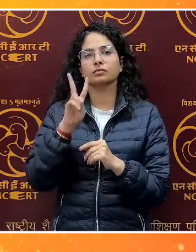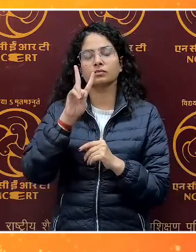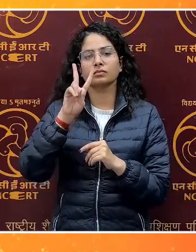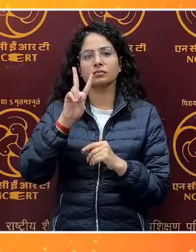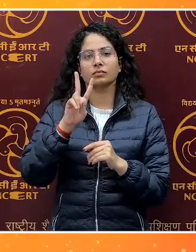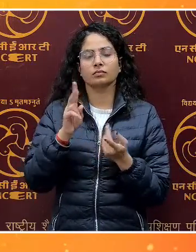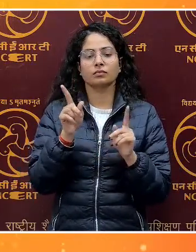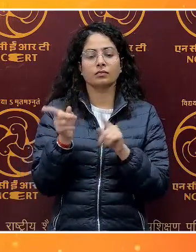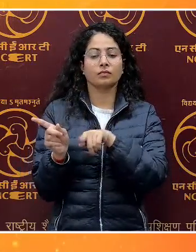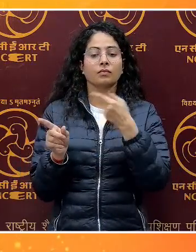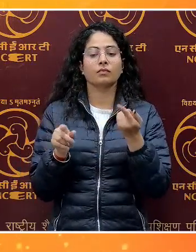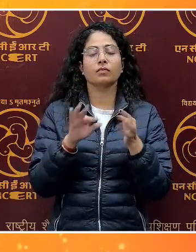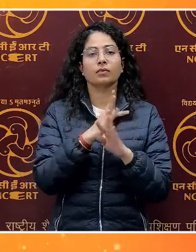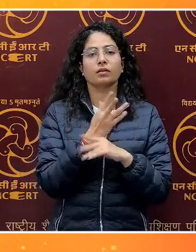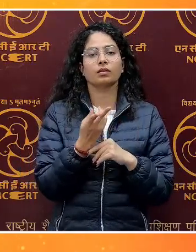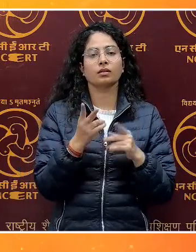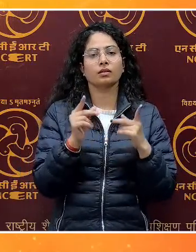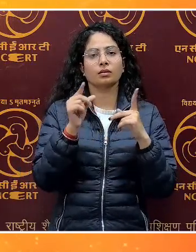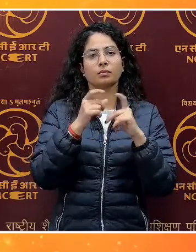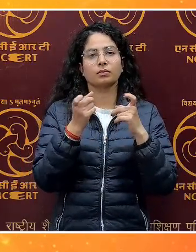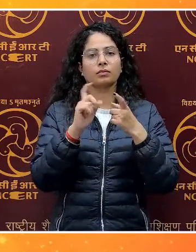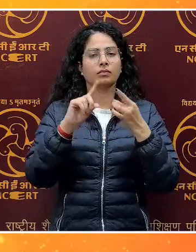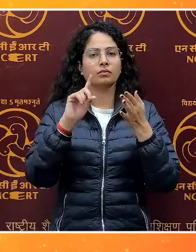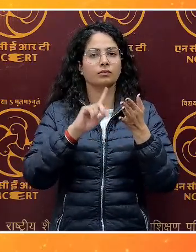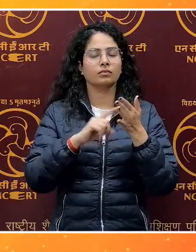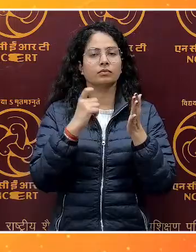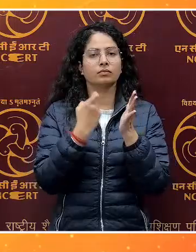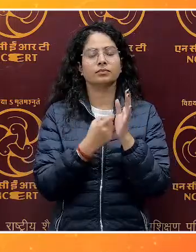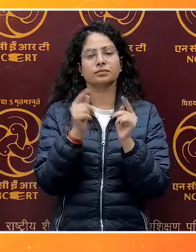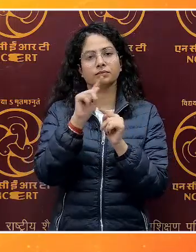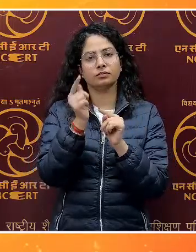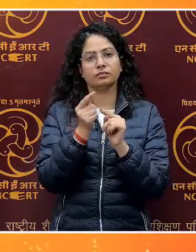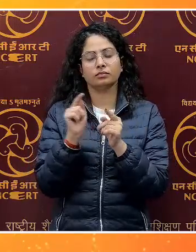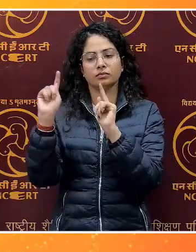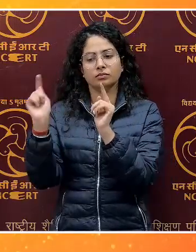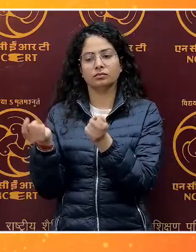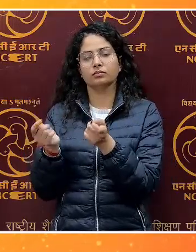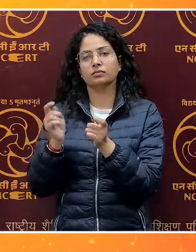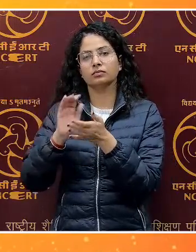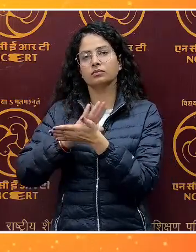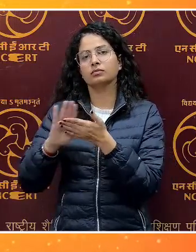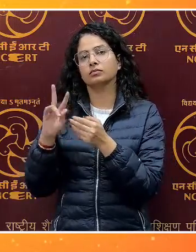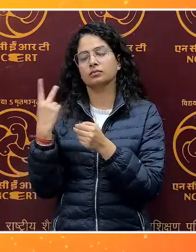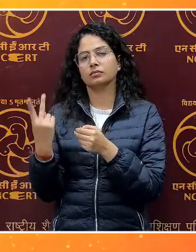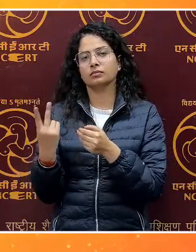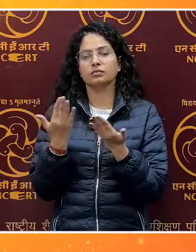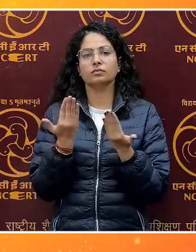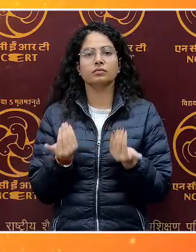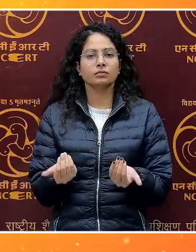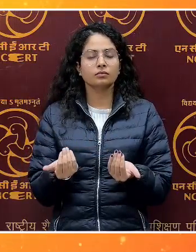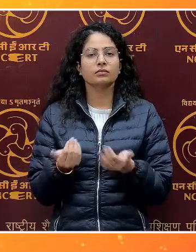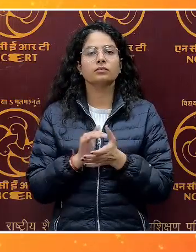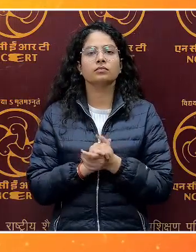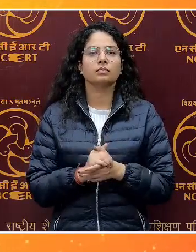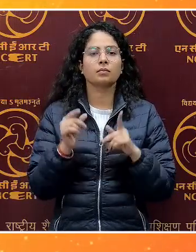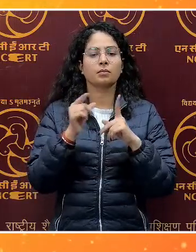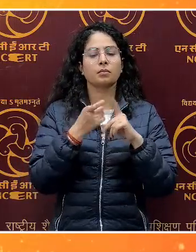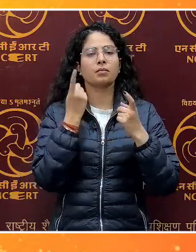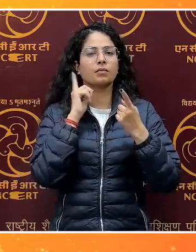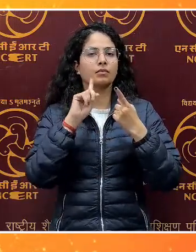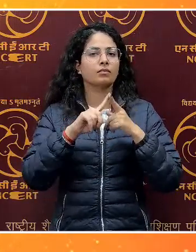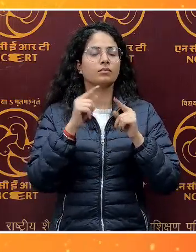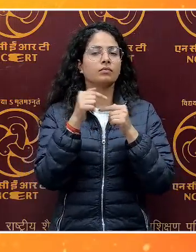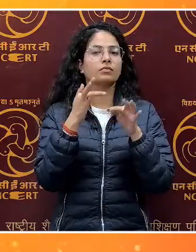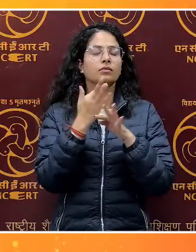is outside. So what is left? Only h2. Okay. Now what is the value of pi, children? We can